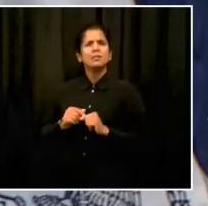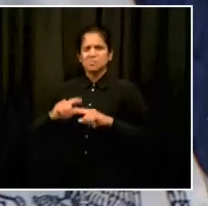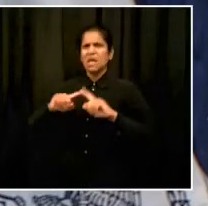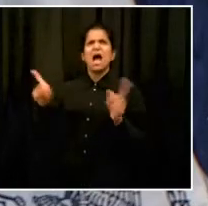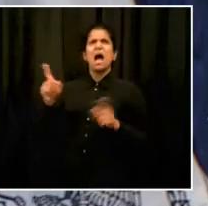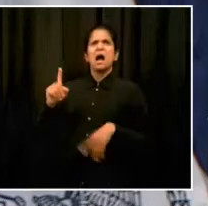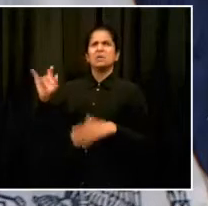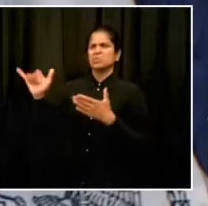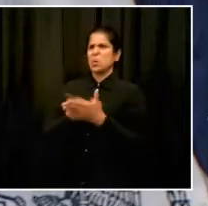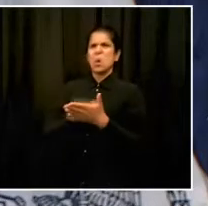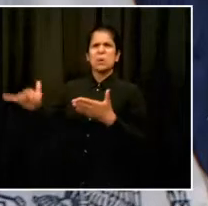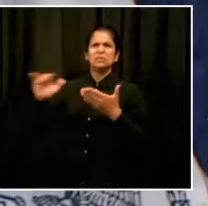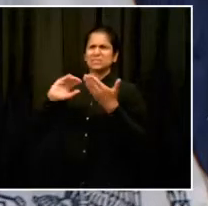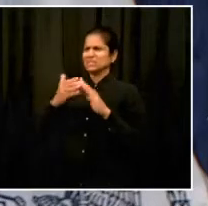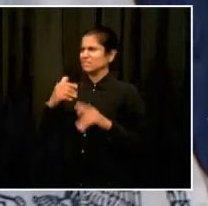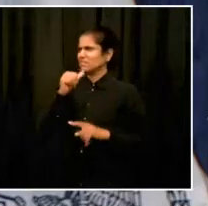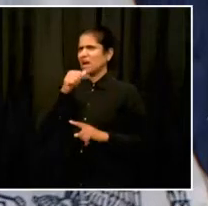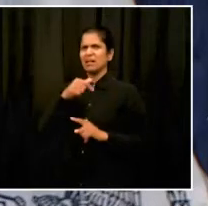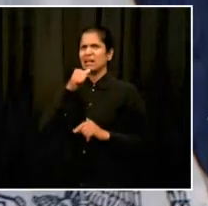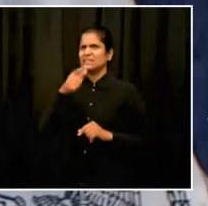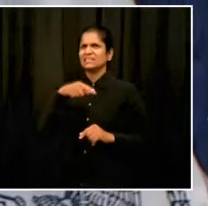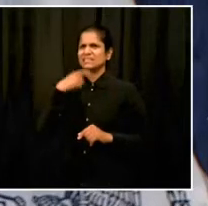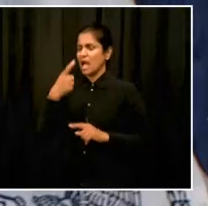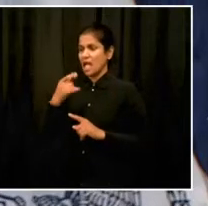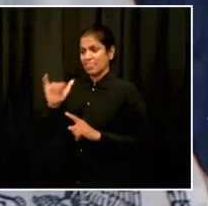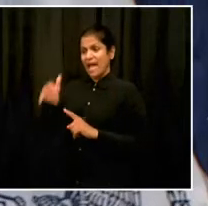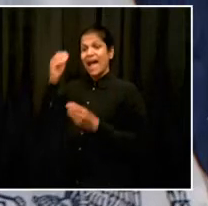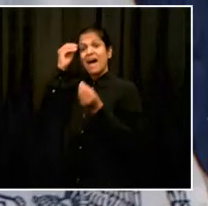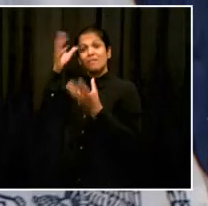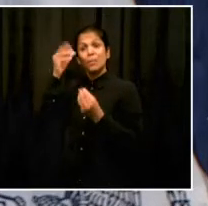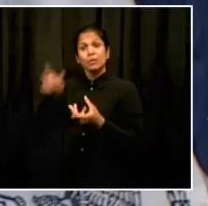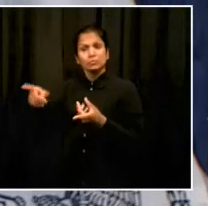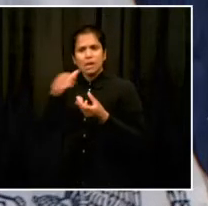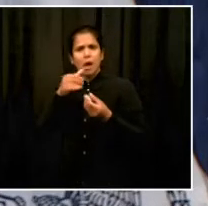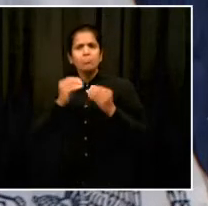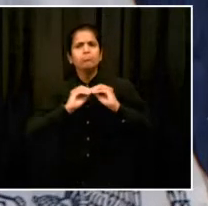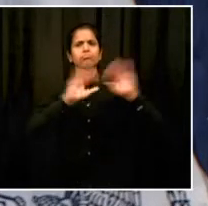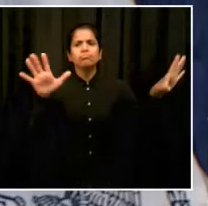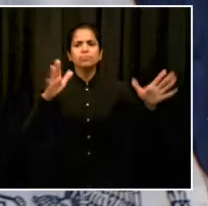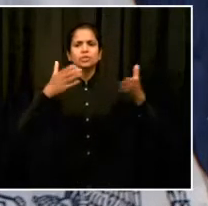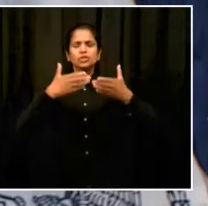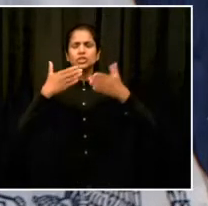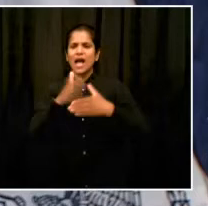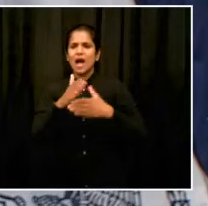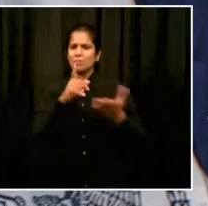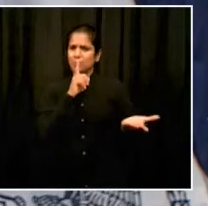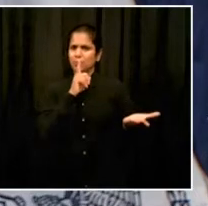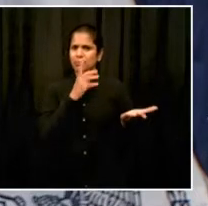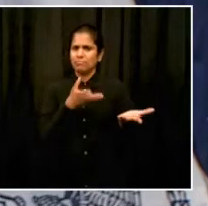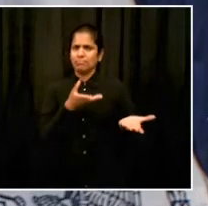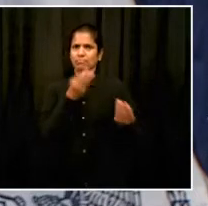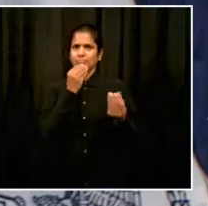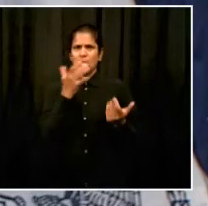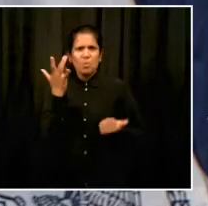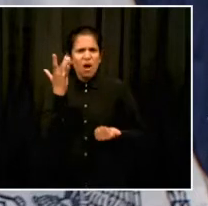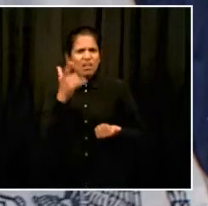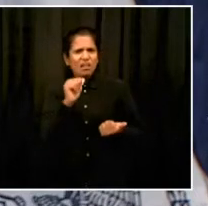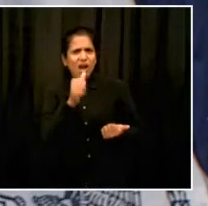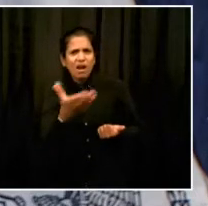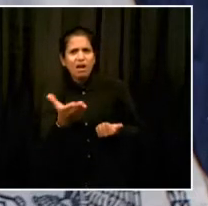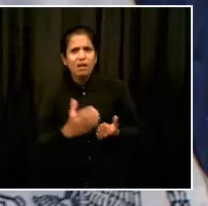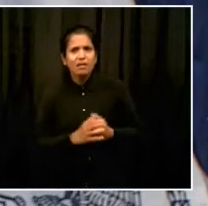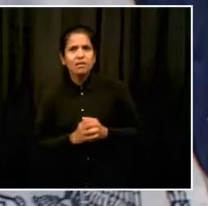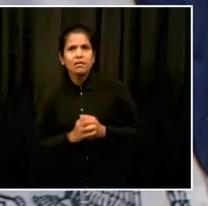seeking to place their kids in day camp or looking for information regarding what they should do for the upcoming school year? Sure. No, it's a good question. And